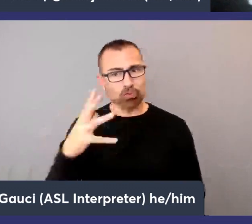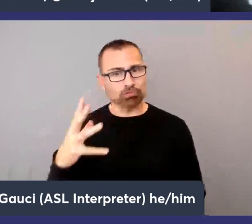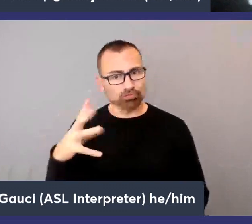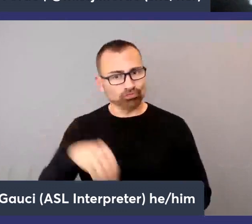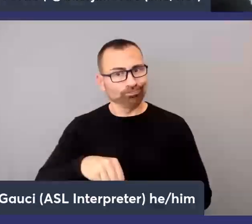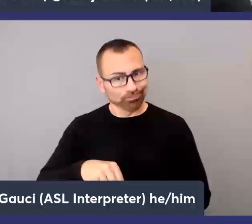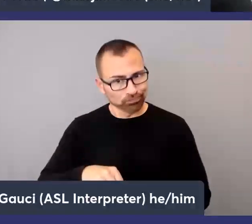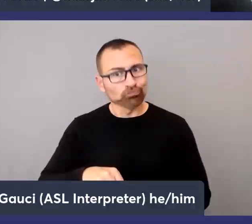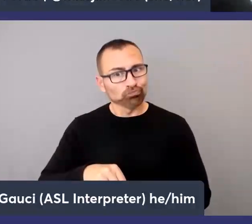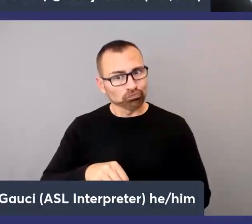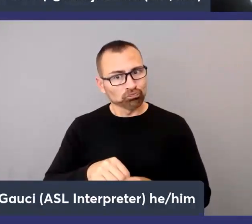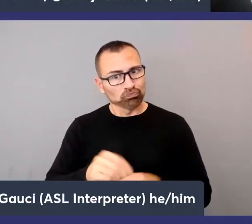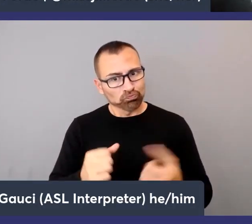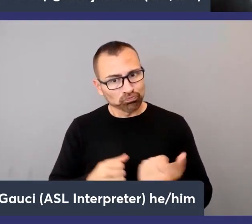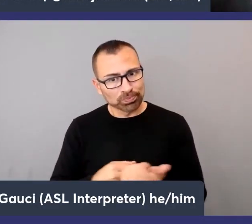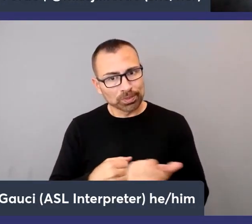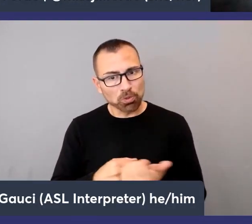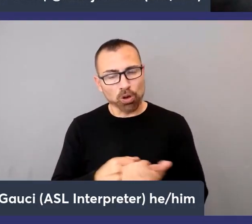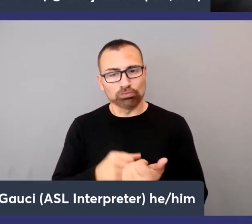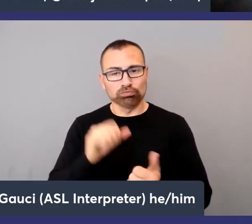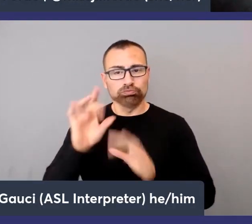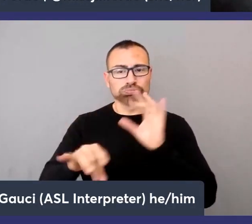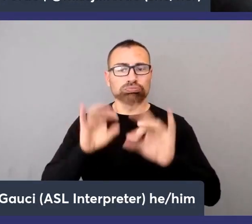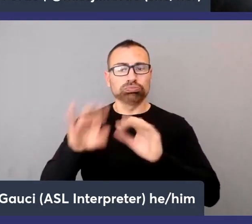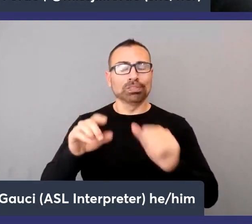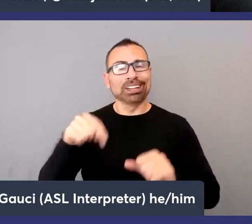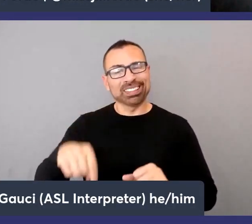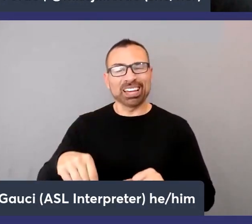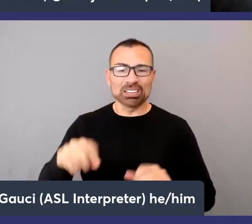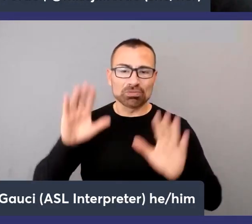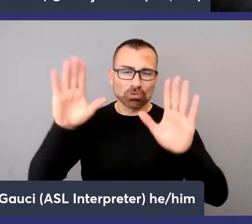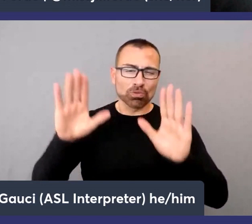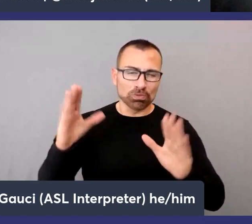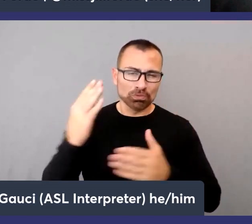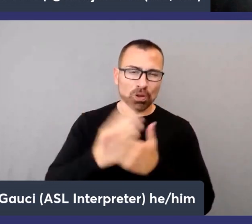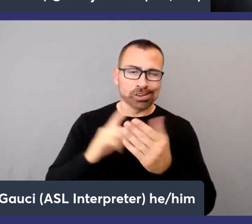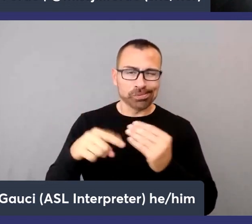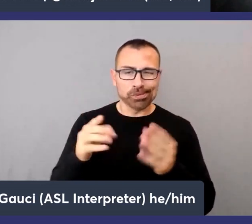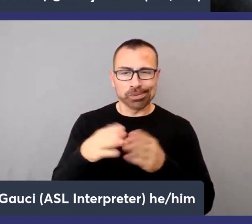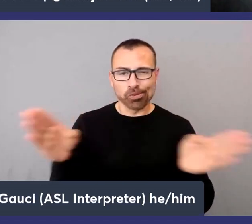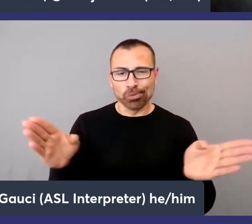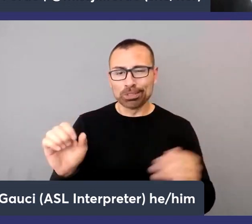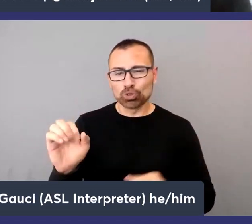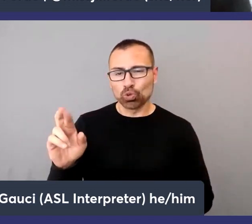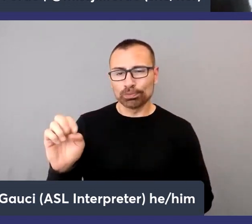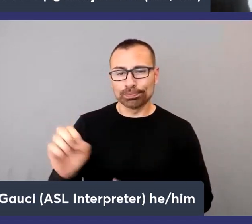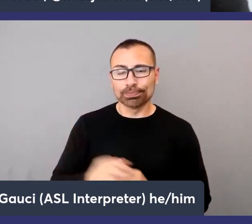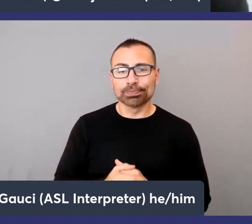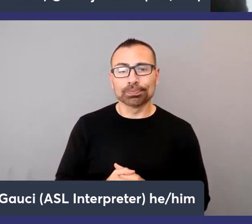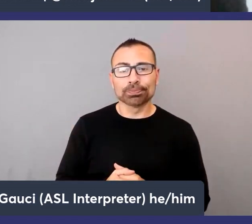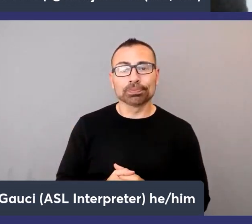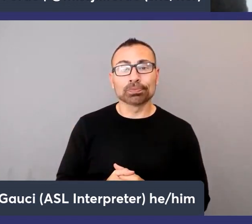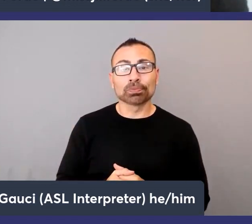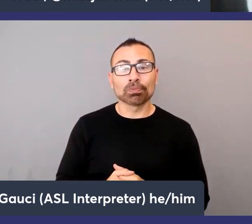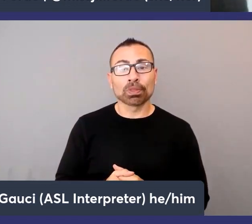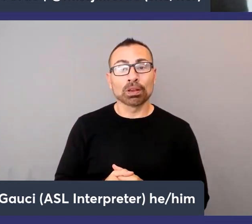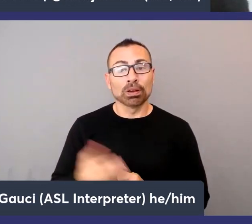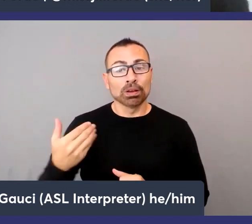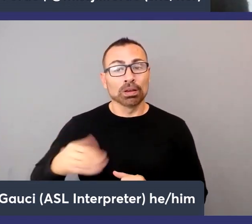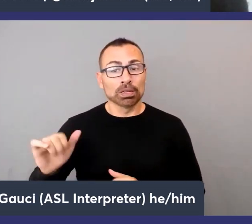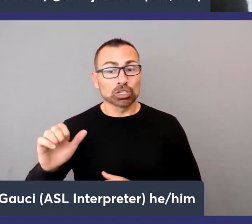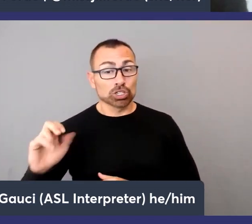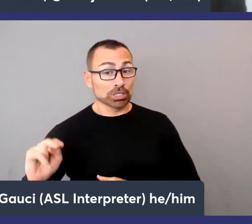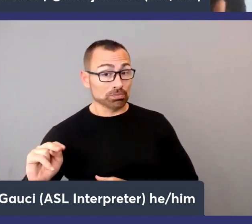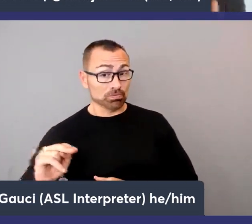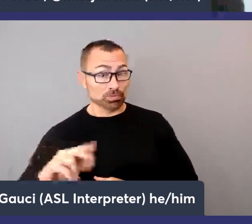this. It's the great part about it being open source is we So yeah, Dave, question for the folks